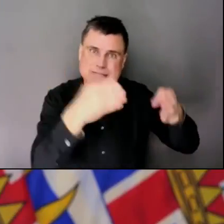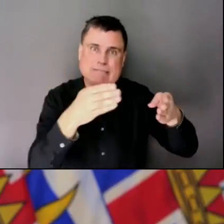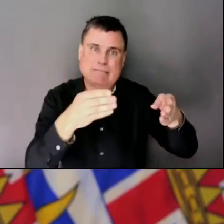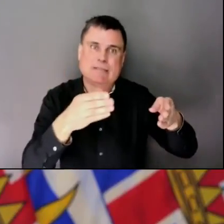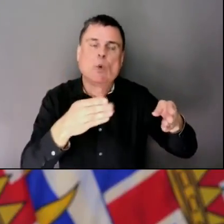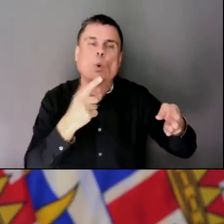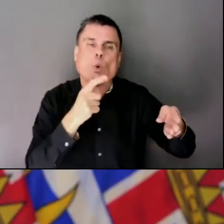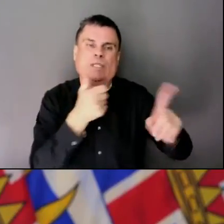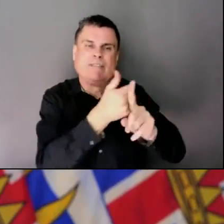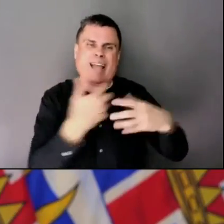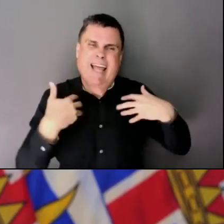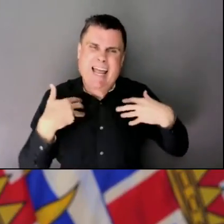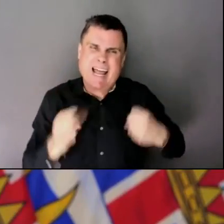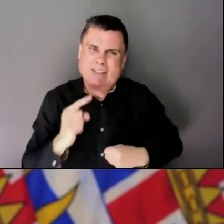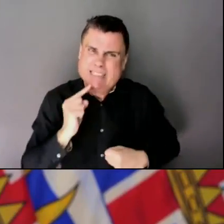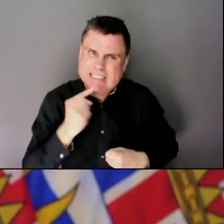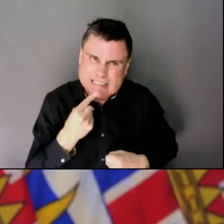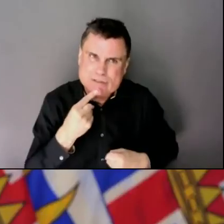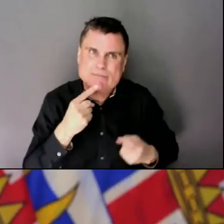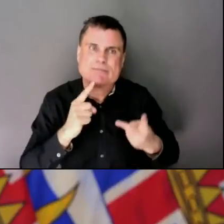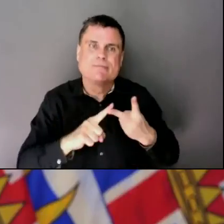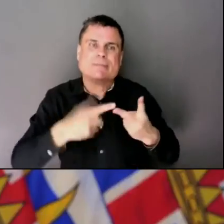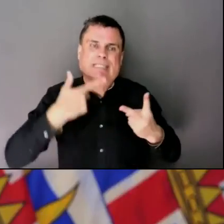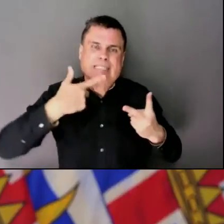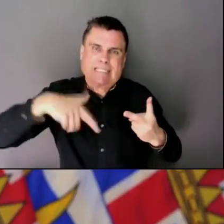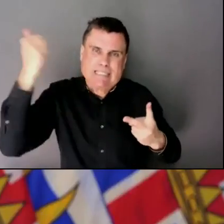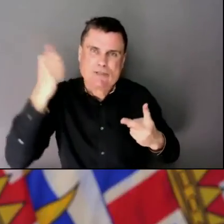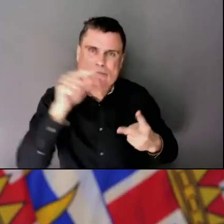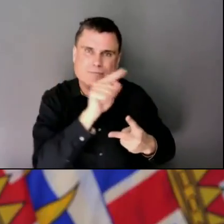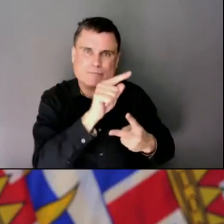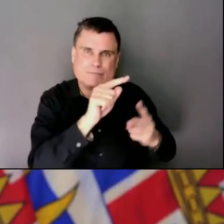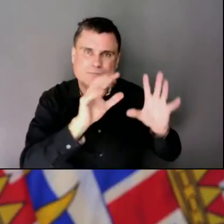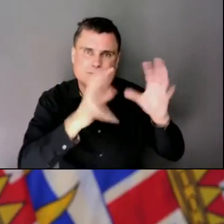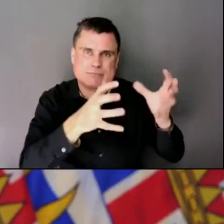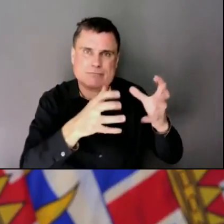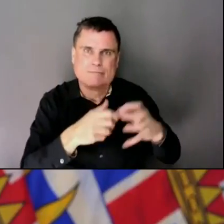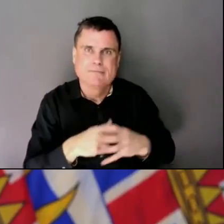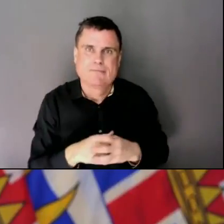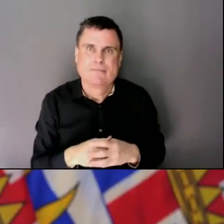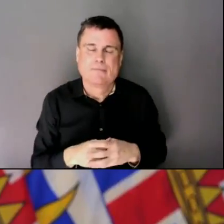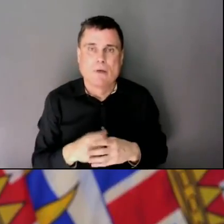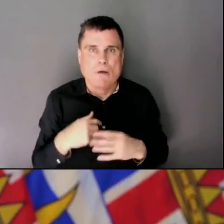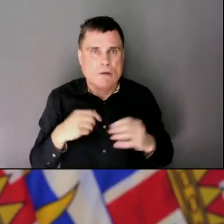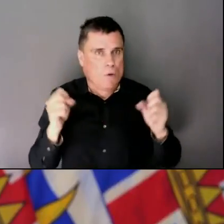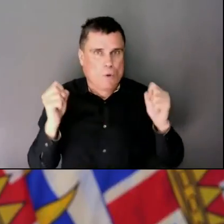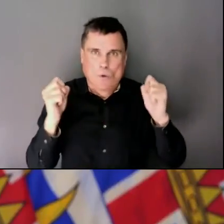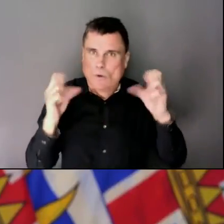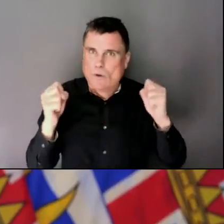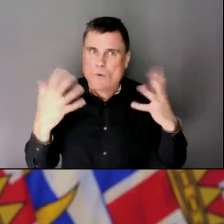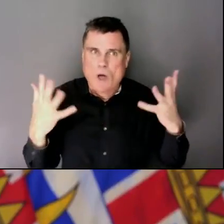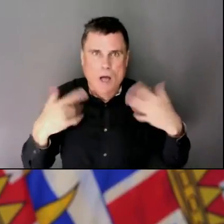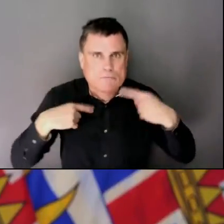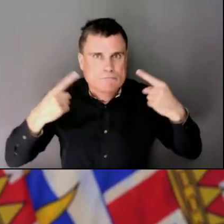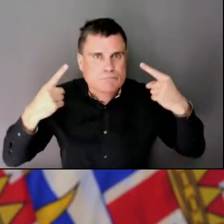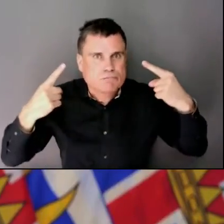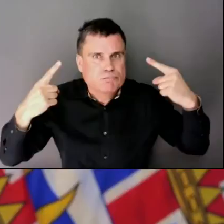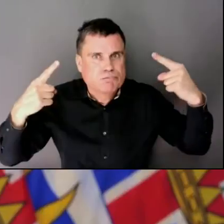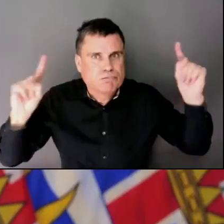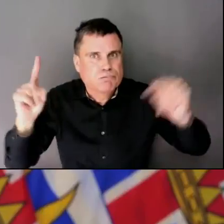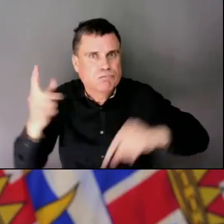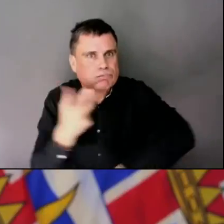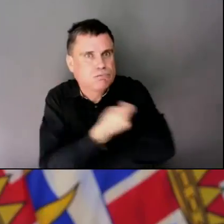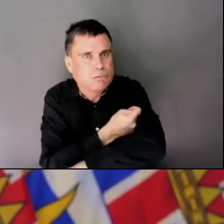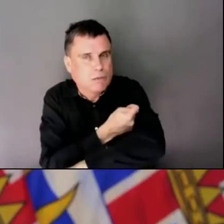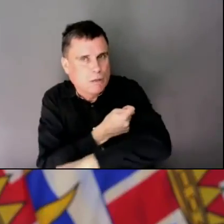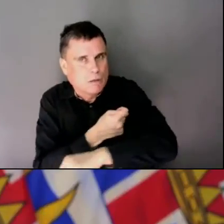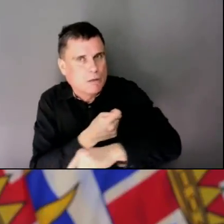it's really almost miraculous that we have a vaccine that is so effective in older people. So when we were